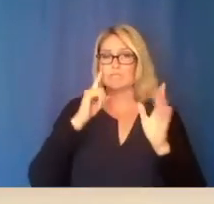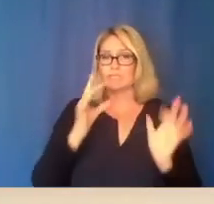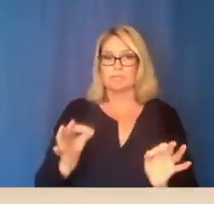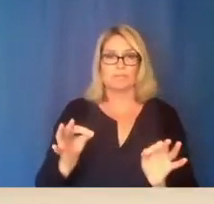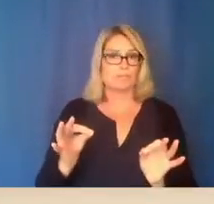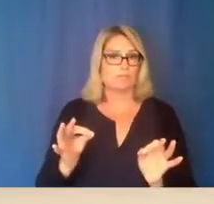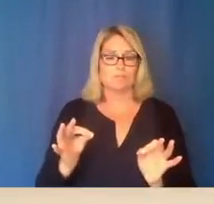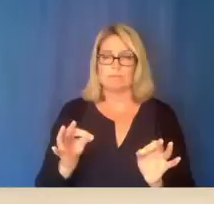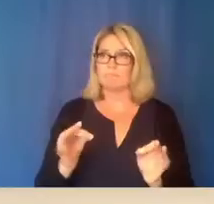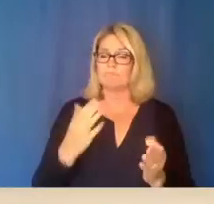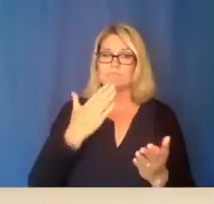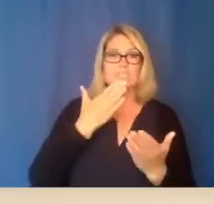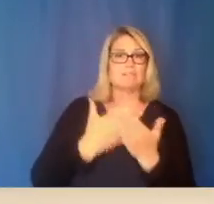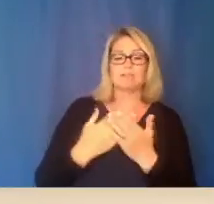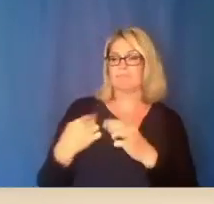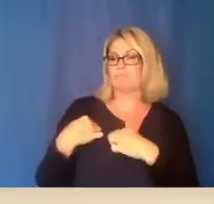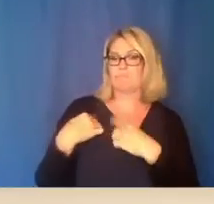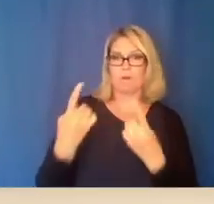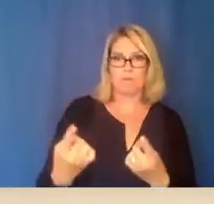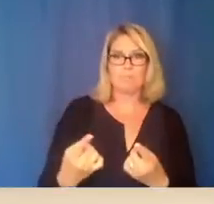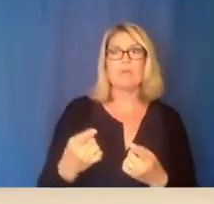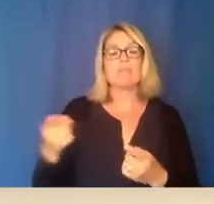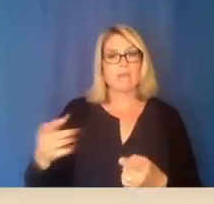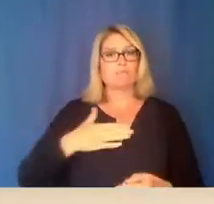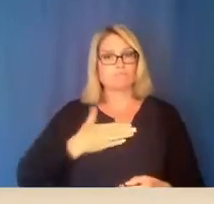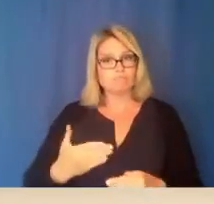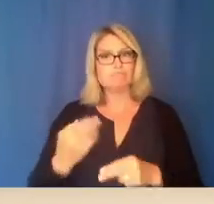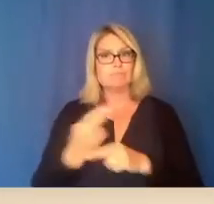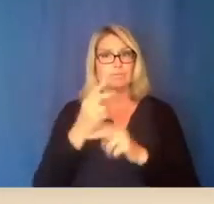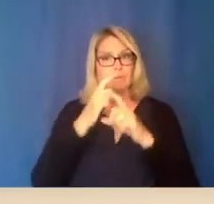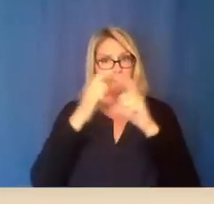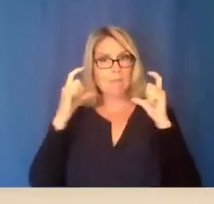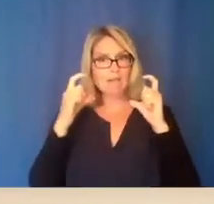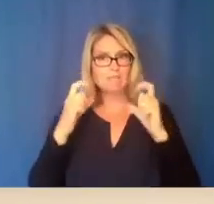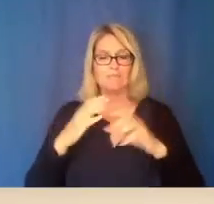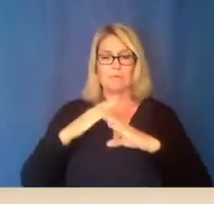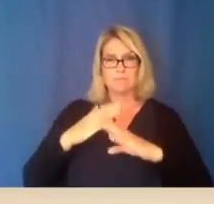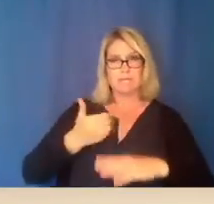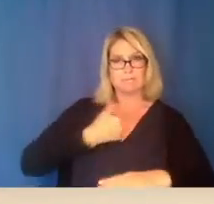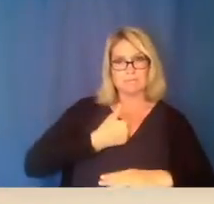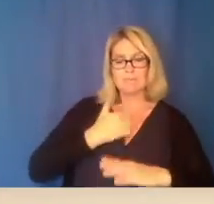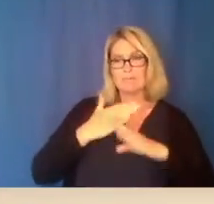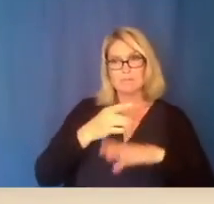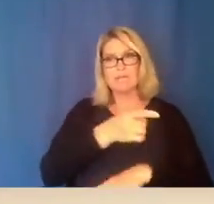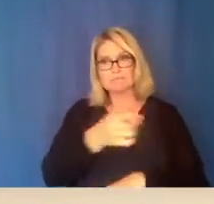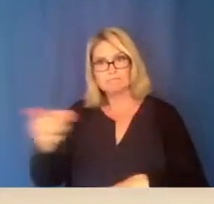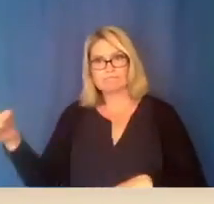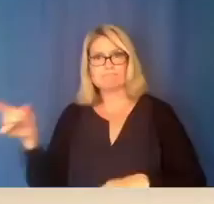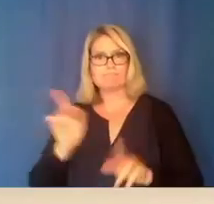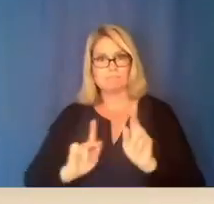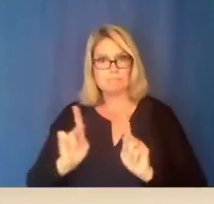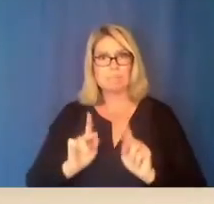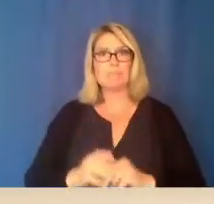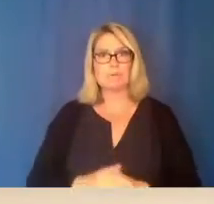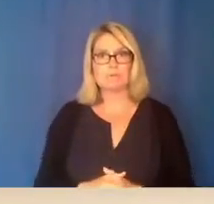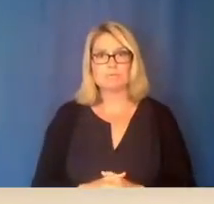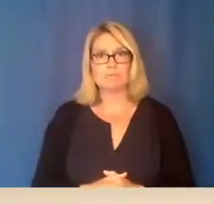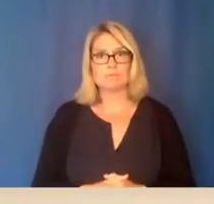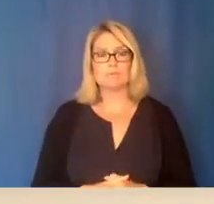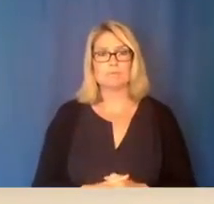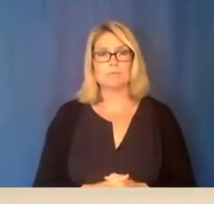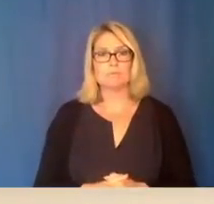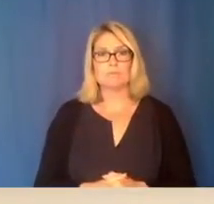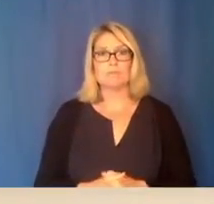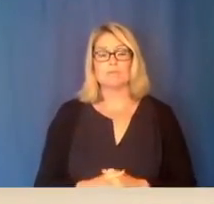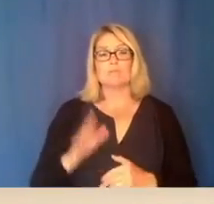and they've worn masks to protect themselves and others really over the period of last